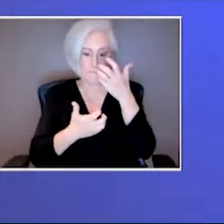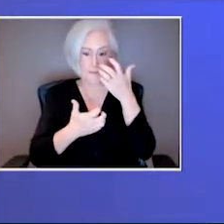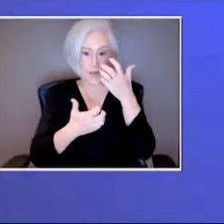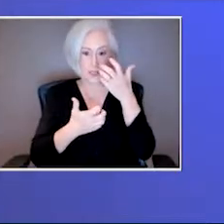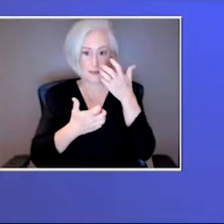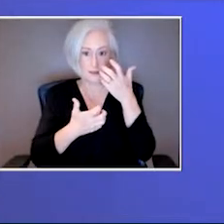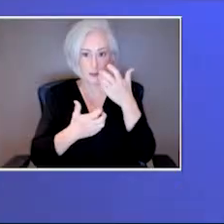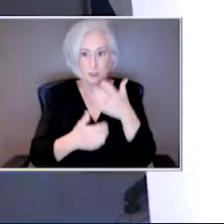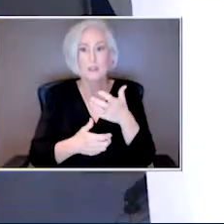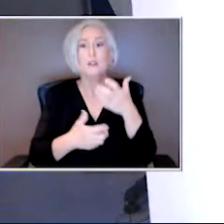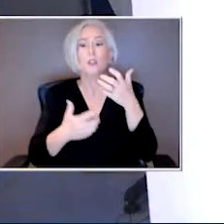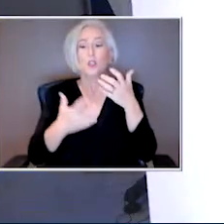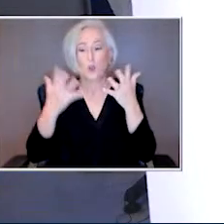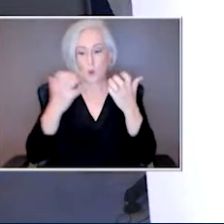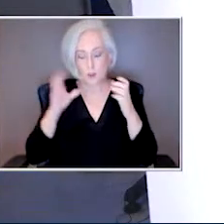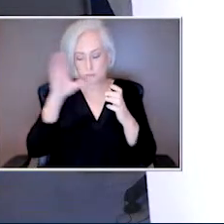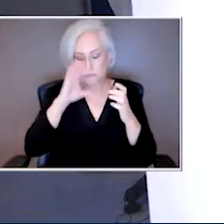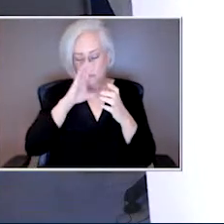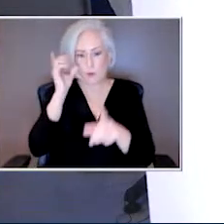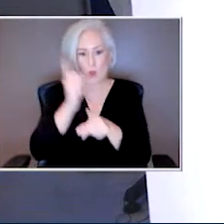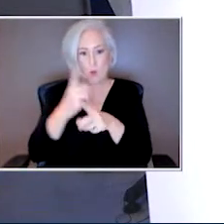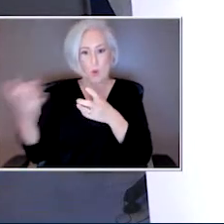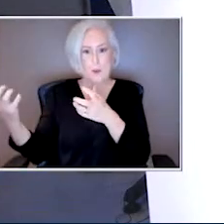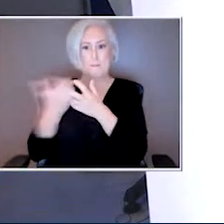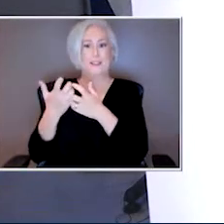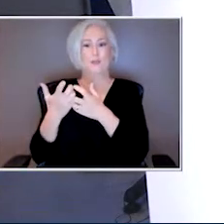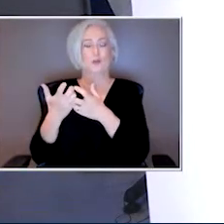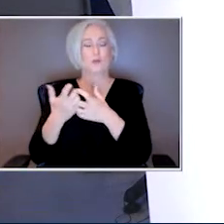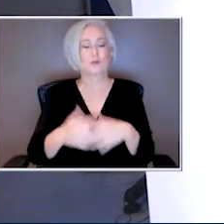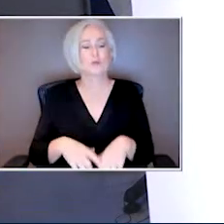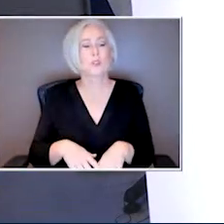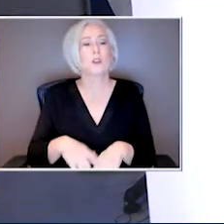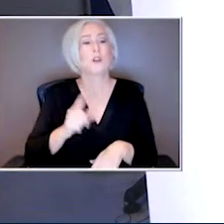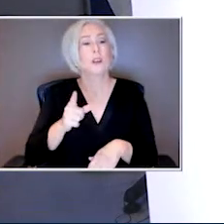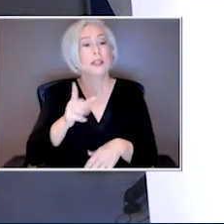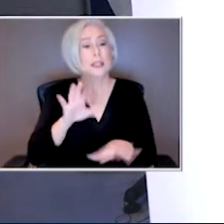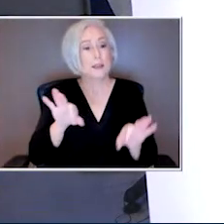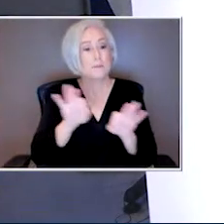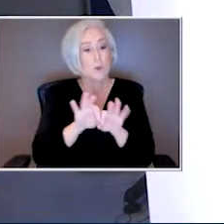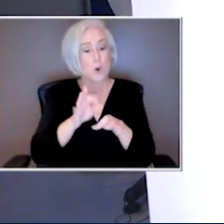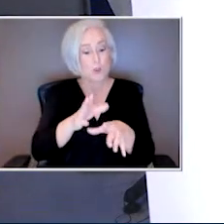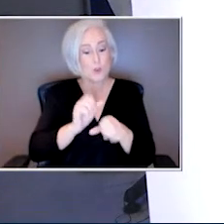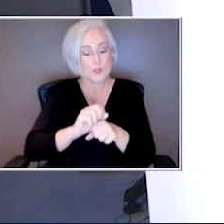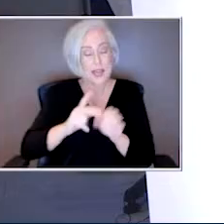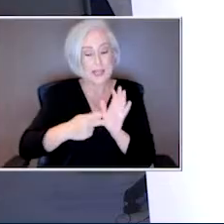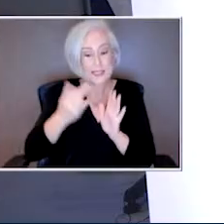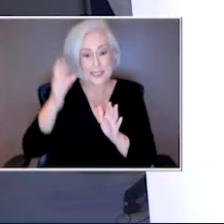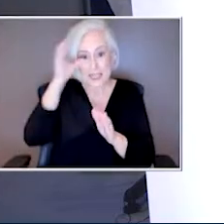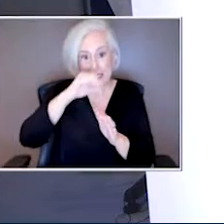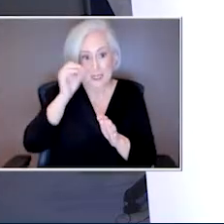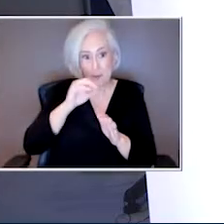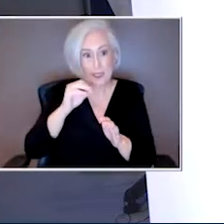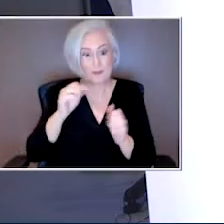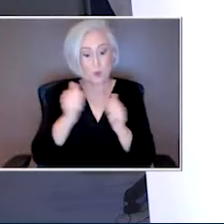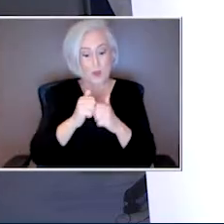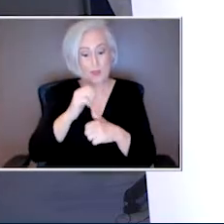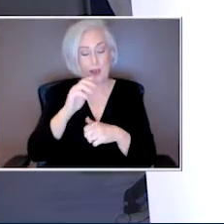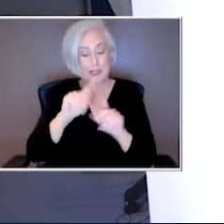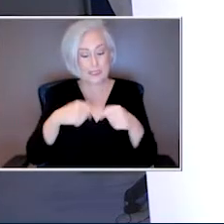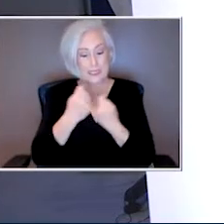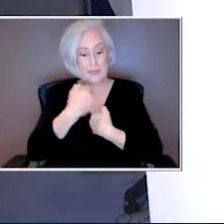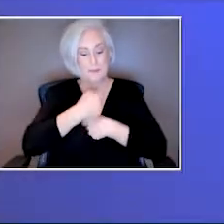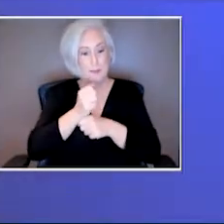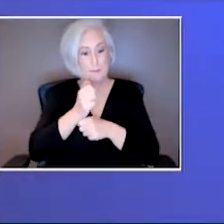not a sprint. And that's what I was going to ask. Is it important to get a second opinion, to get with that team that makes you feel comfortable? Absolutely. I can't emphasize it enough.